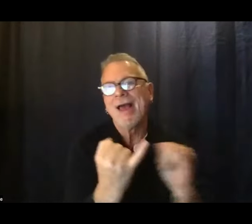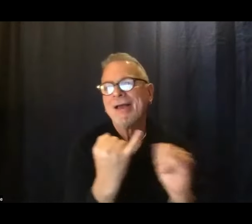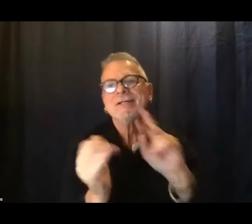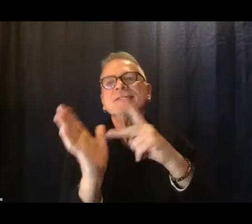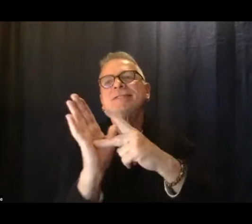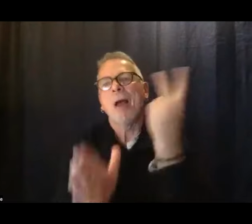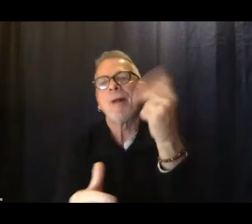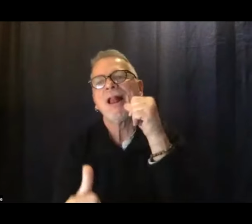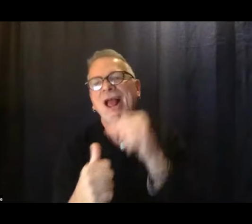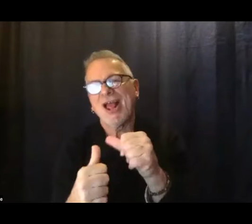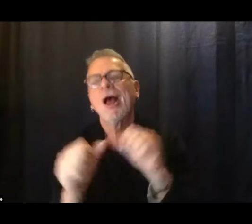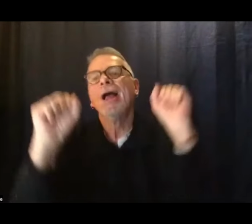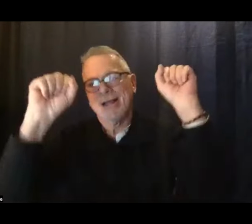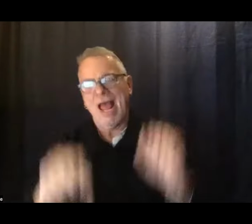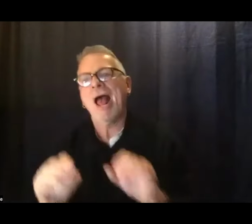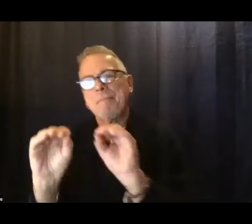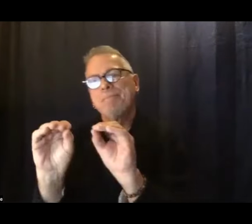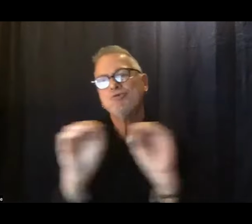Now the last one.